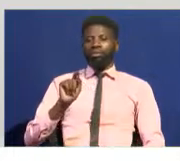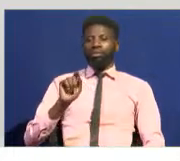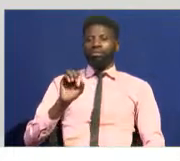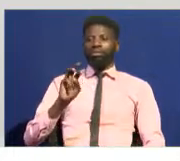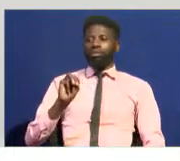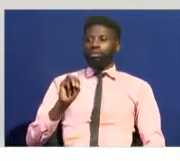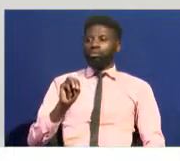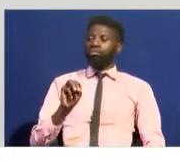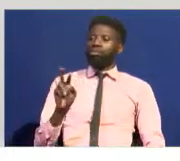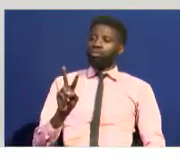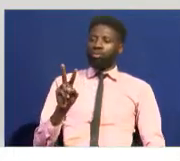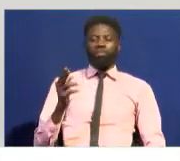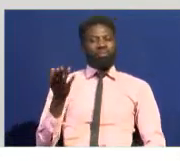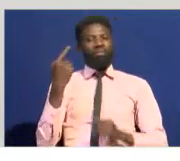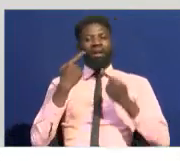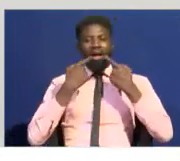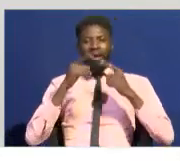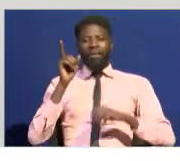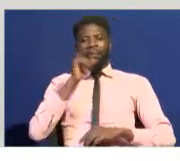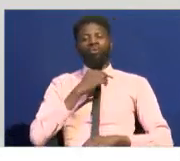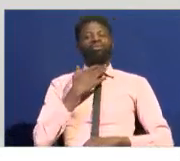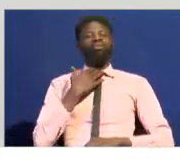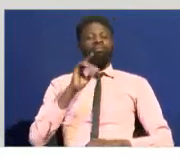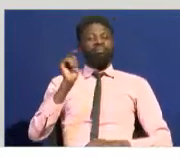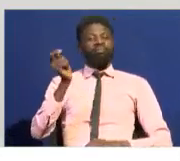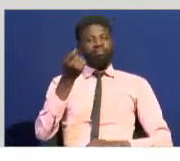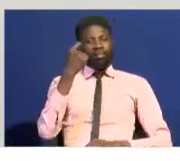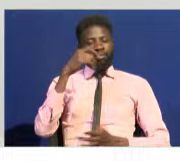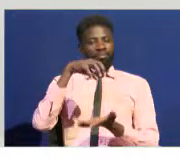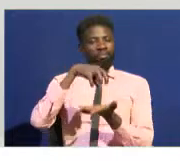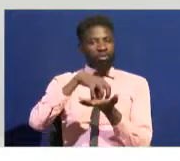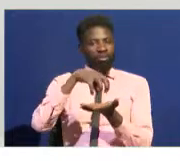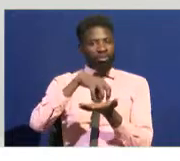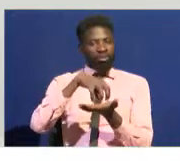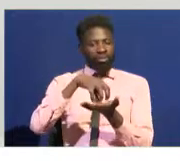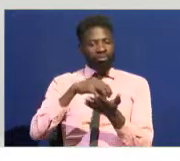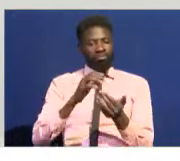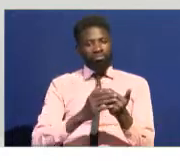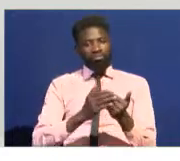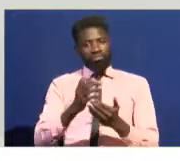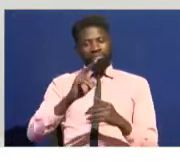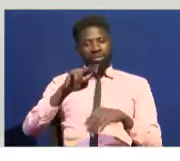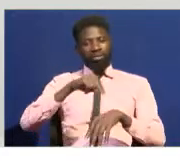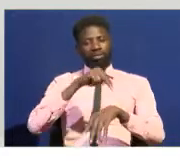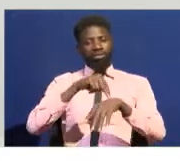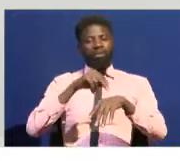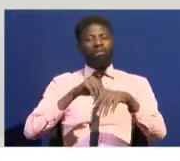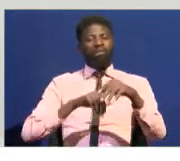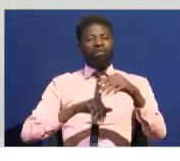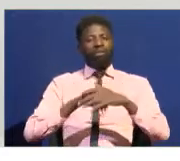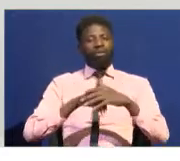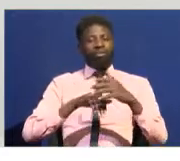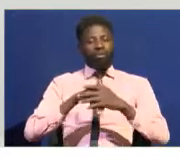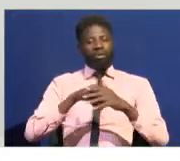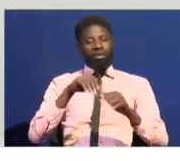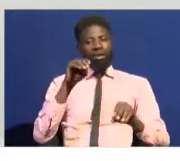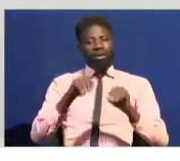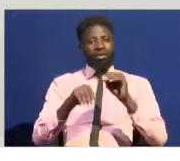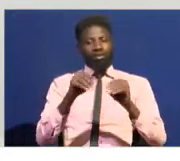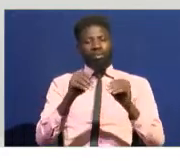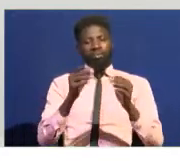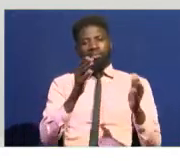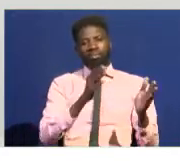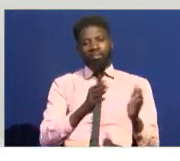have already declared their candidacy for the presidential seat in the forthcoming national football election slated